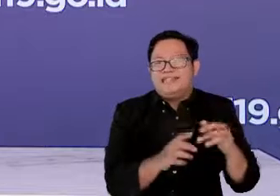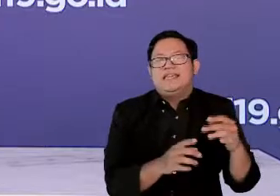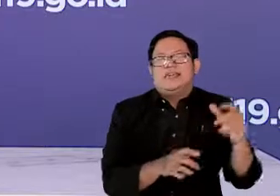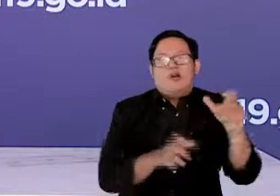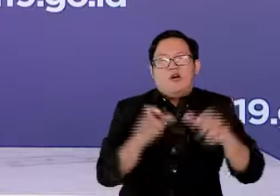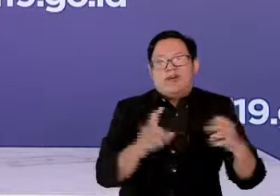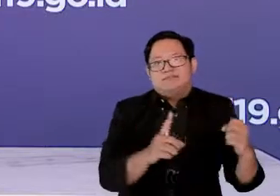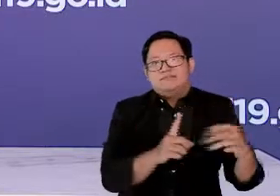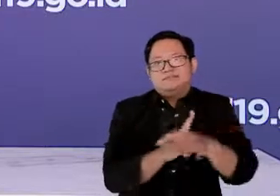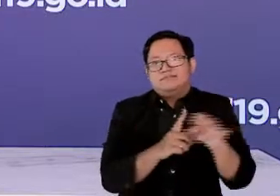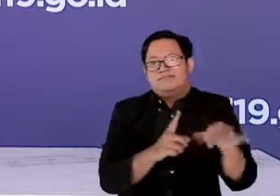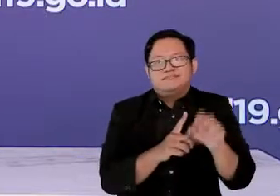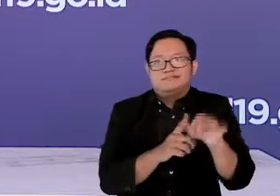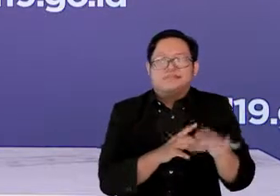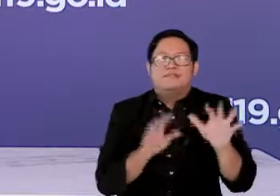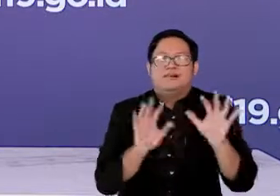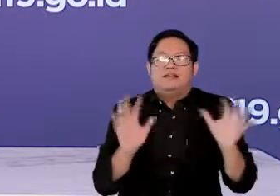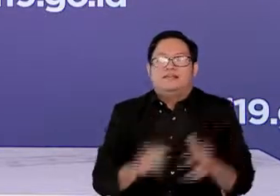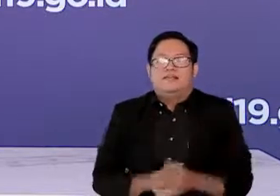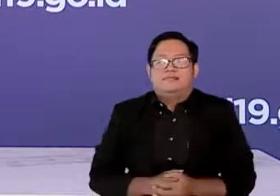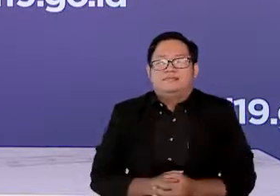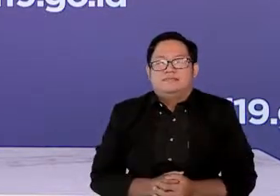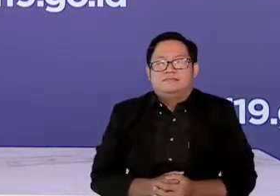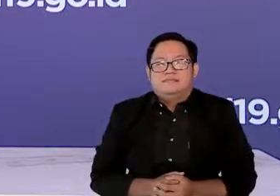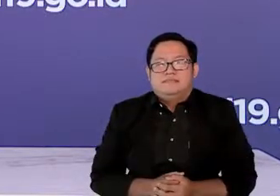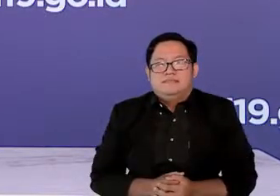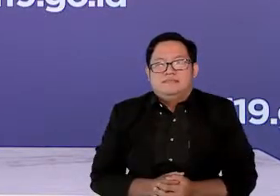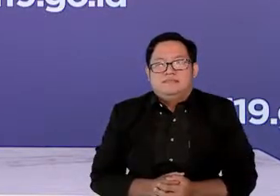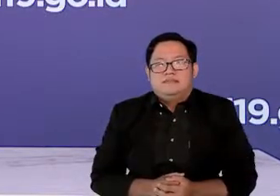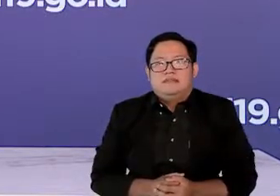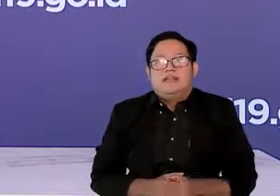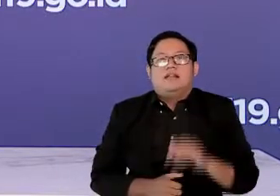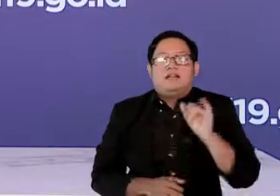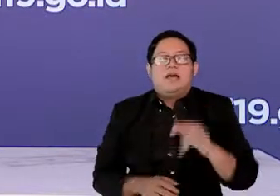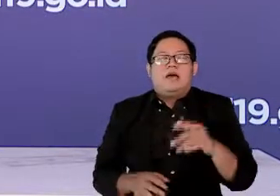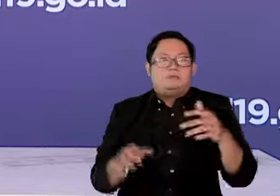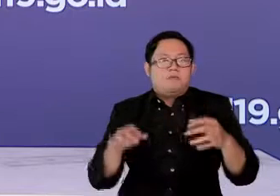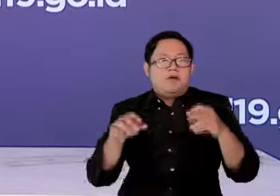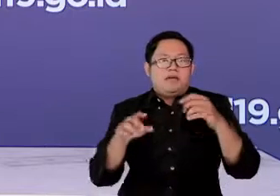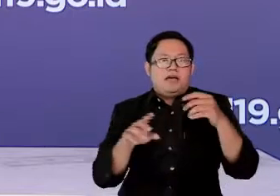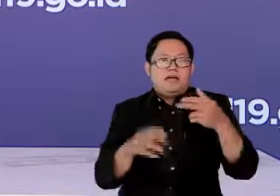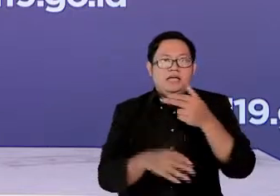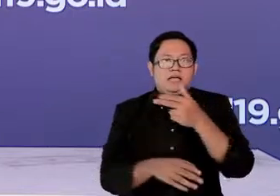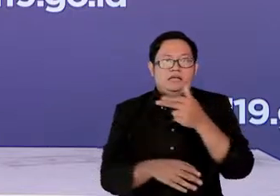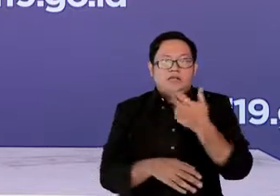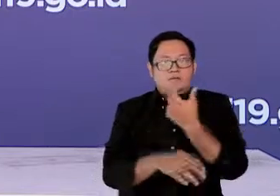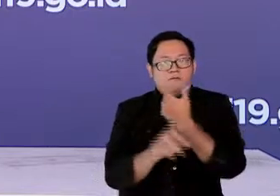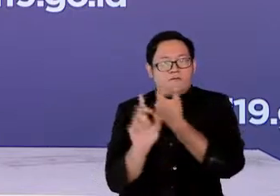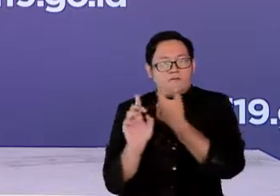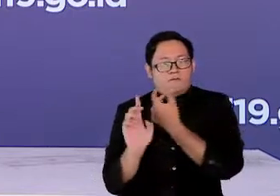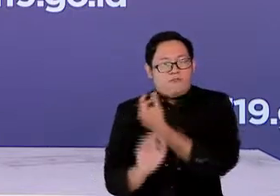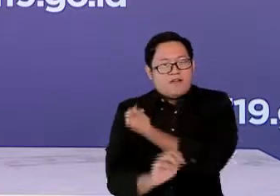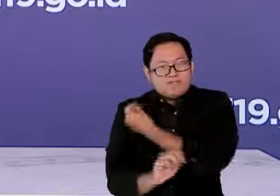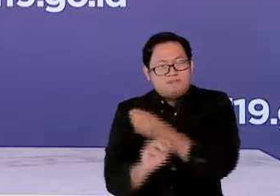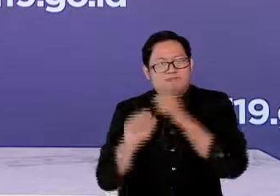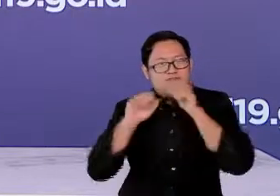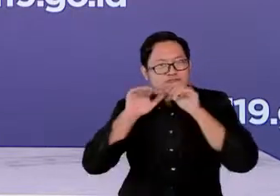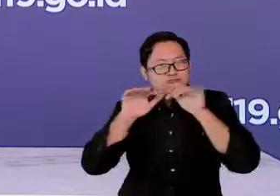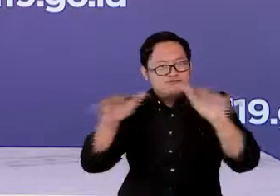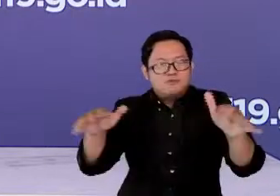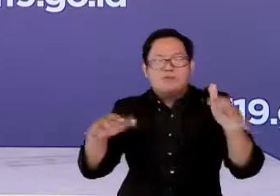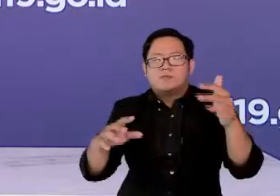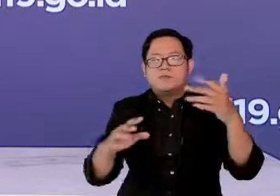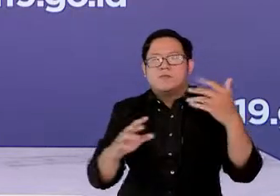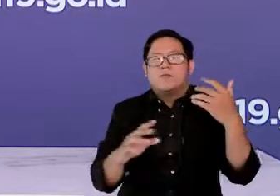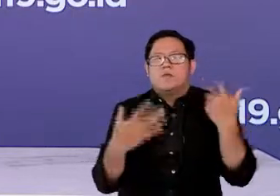the coverage is relatively improved and for the first dose, and of course also for the second